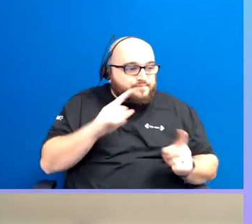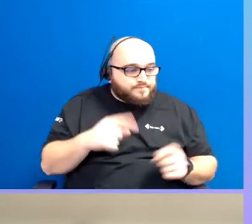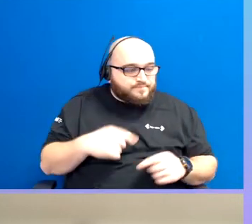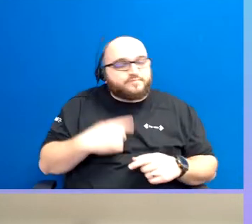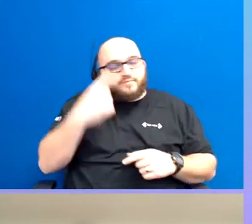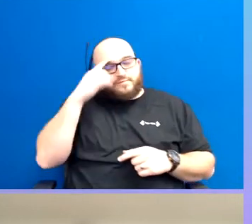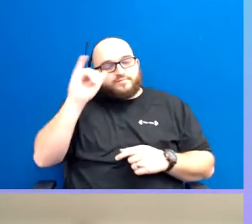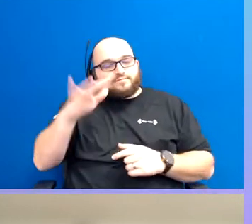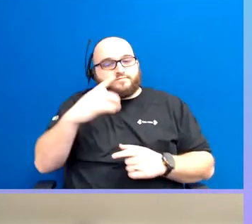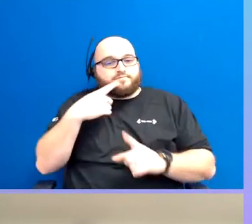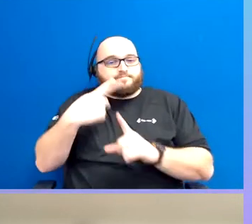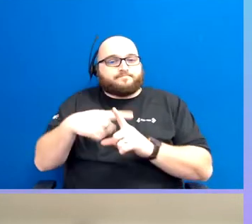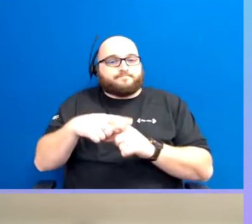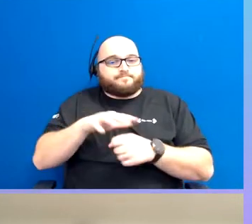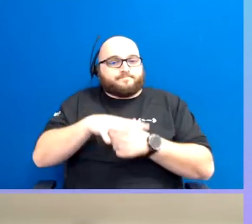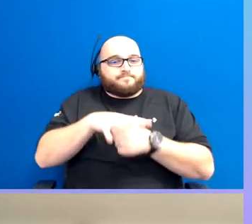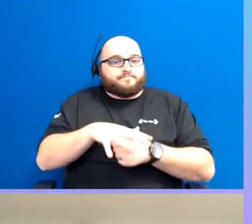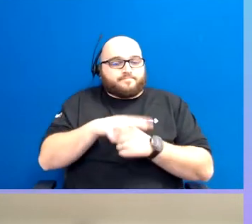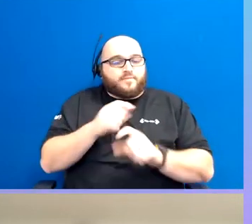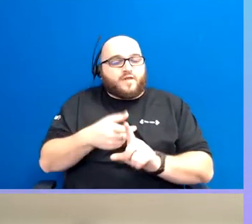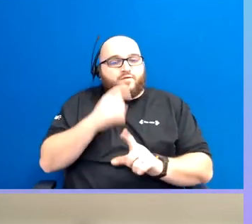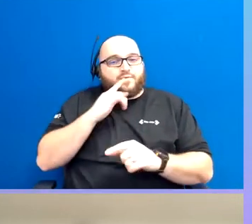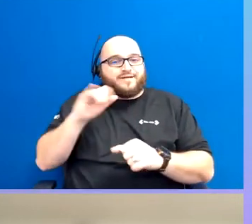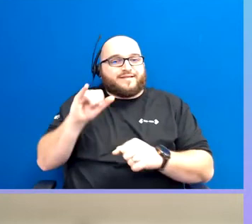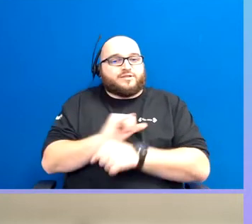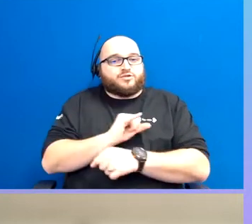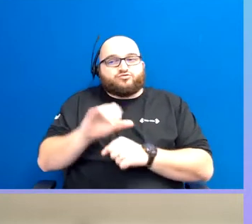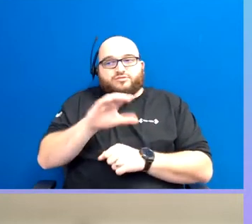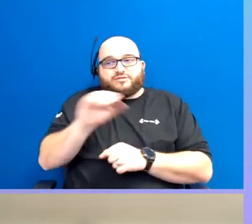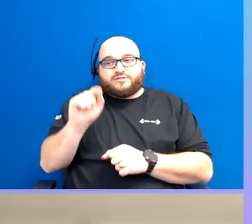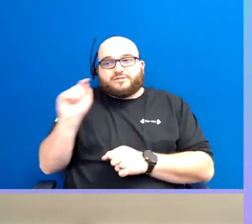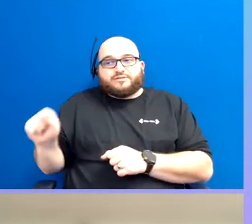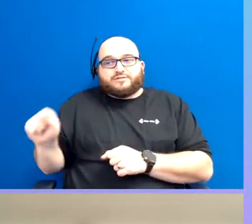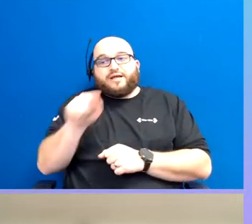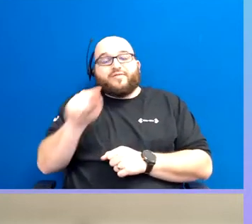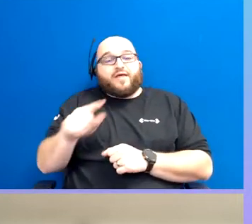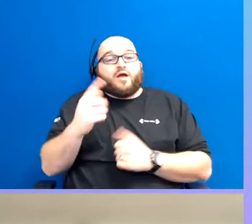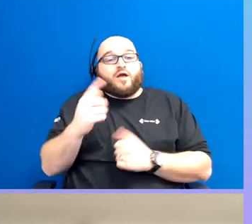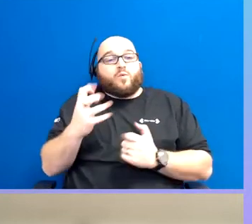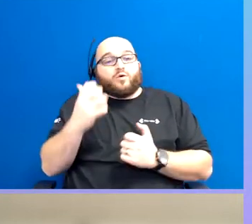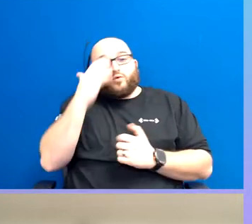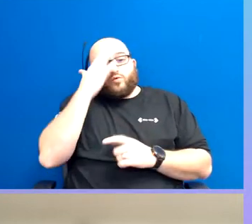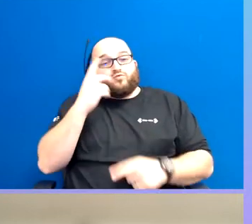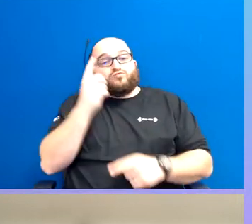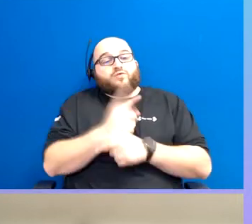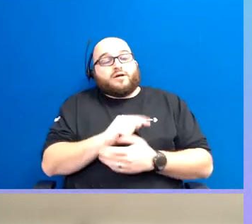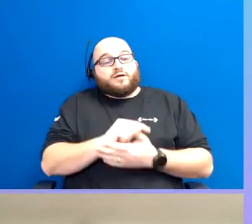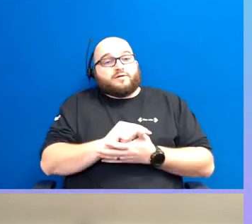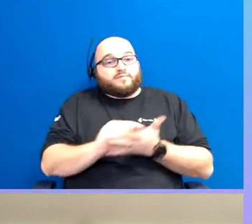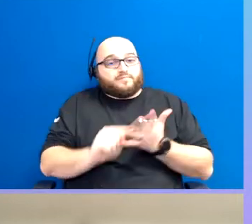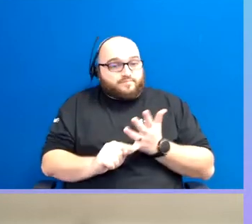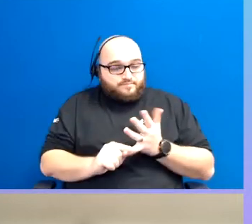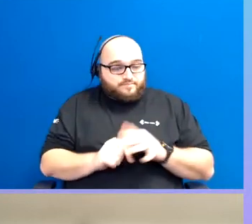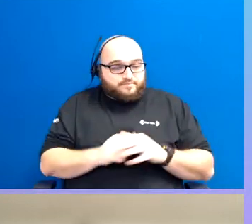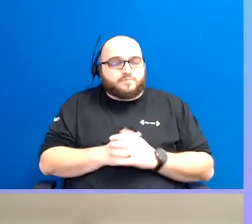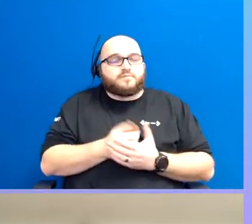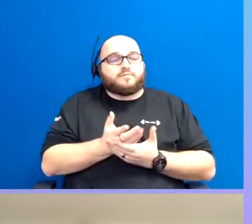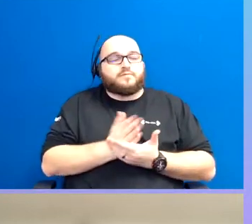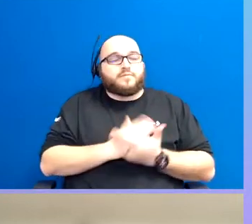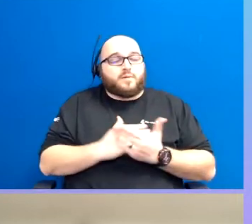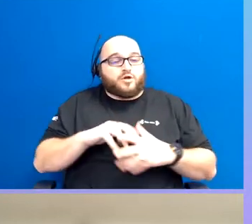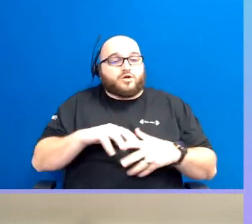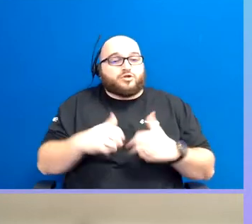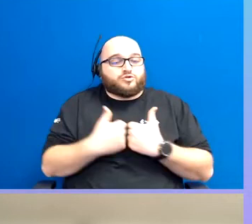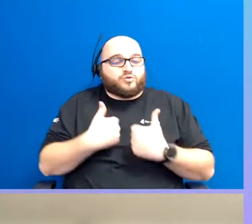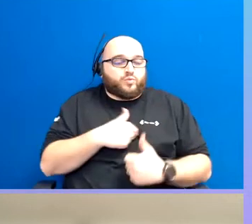that we're seeing from in the industry, clients coming in asking for the right thing. And some of the other kind of challenges were user testing.